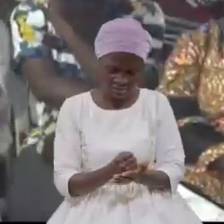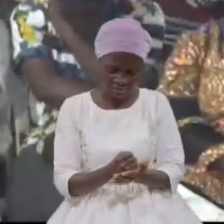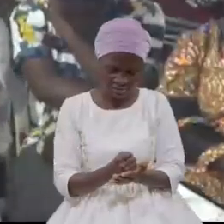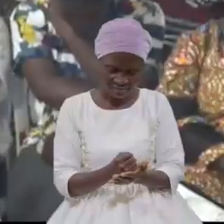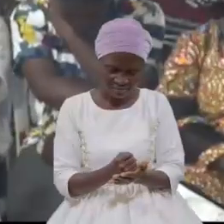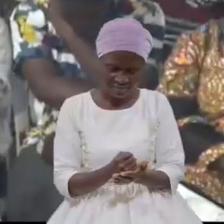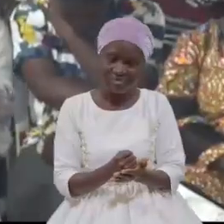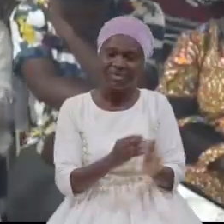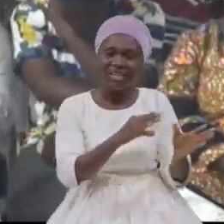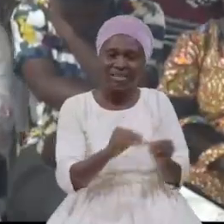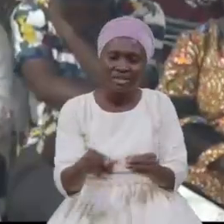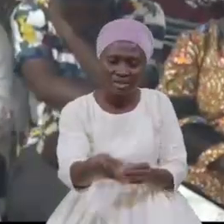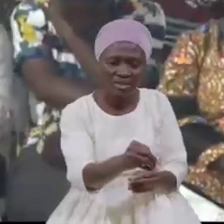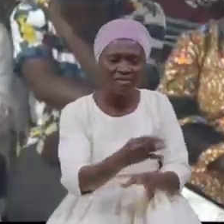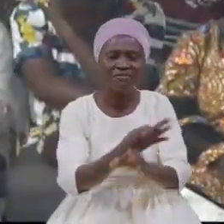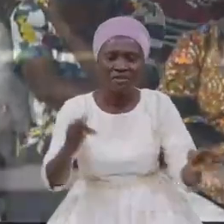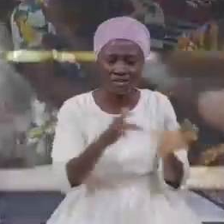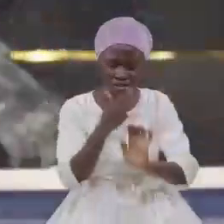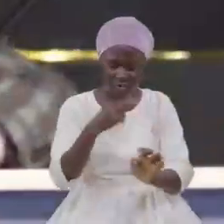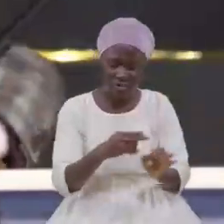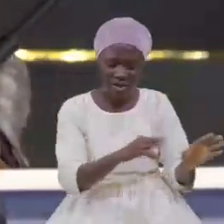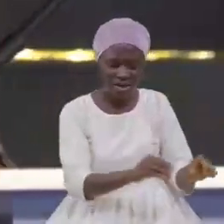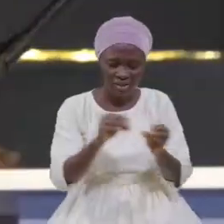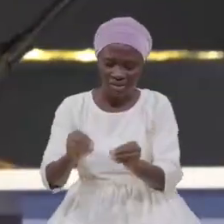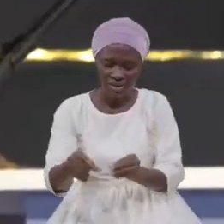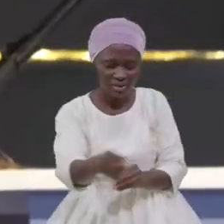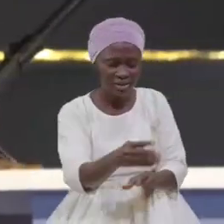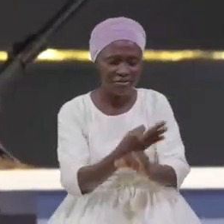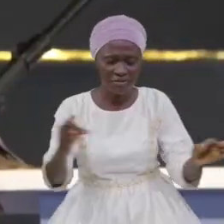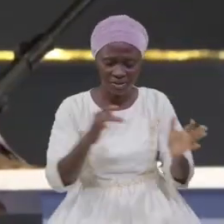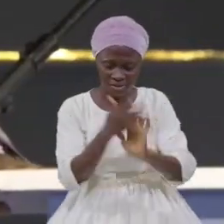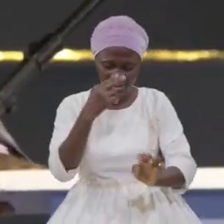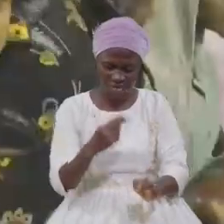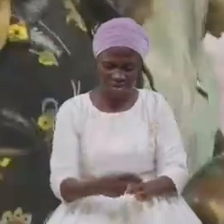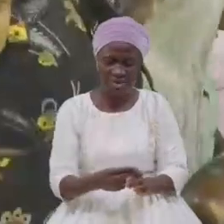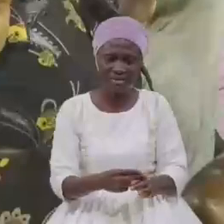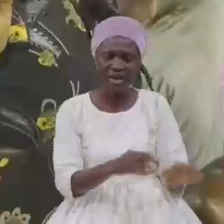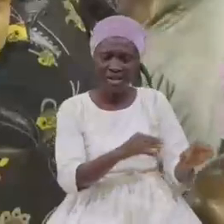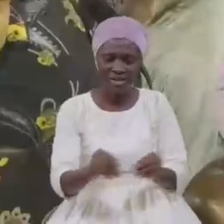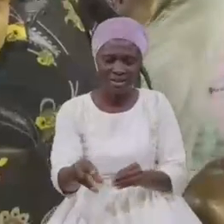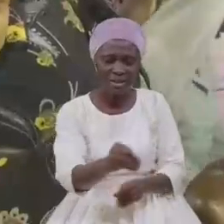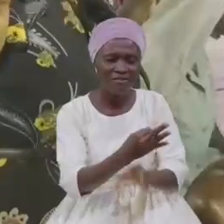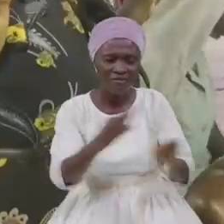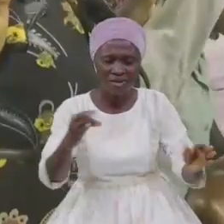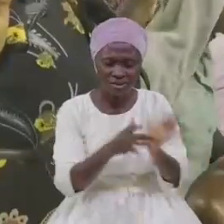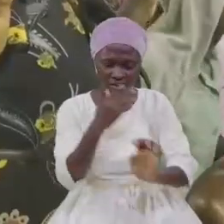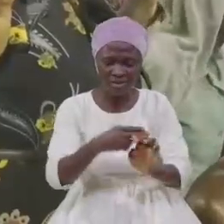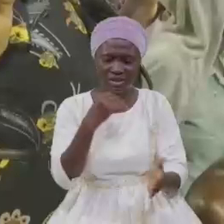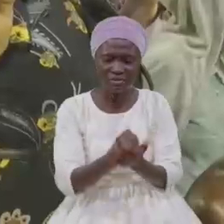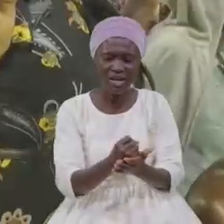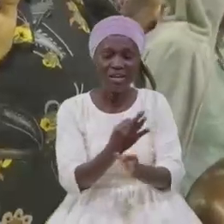Set them free. Set them free. Set them free. Free from their